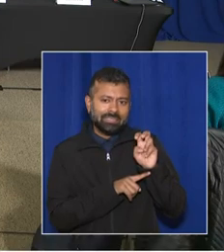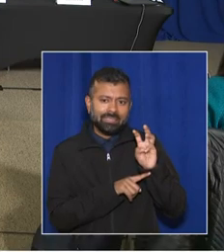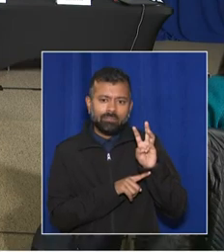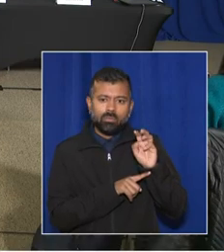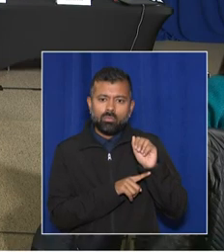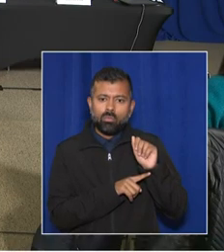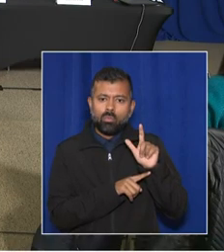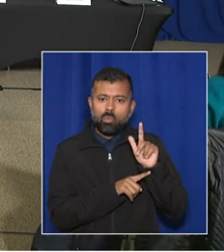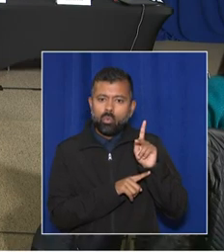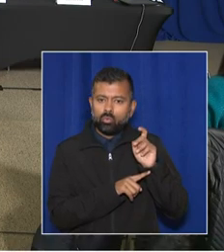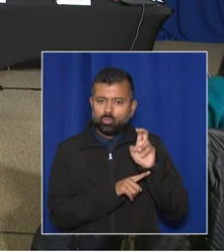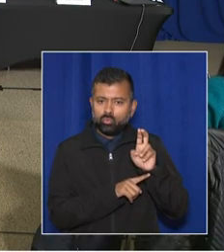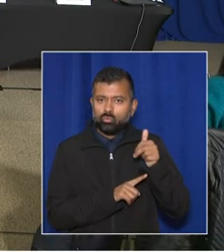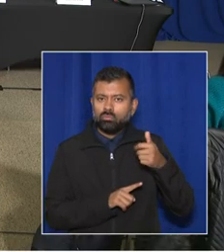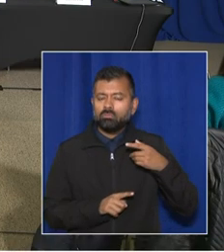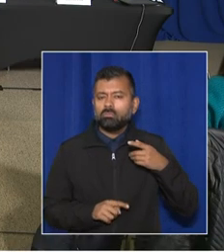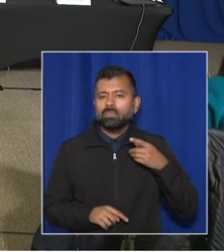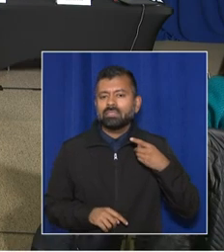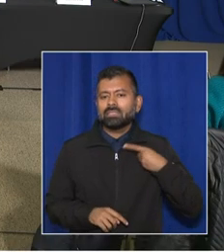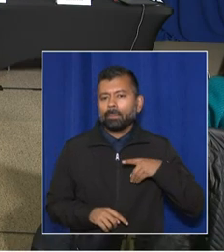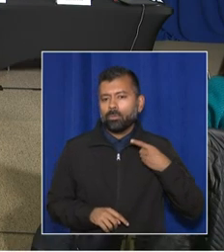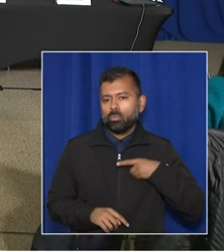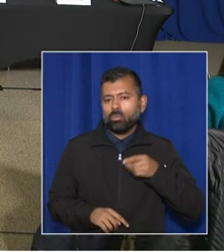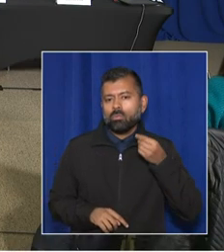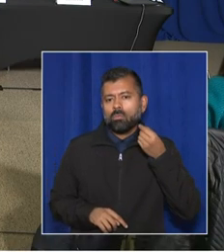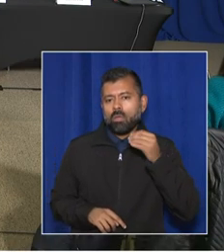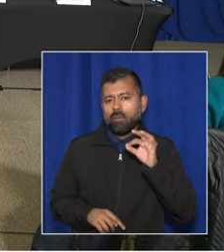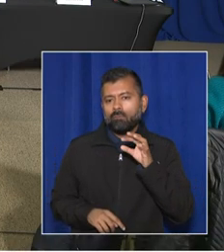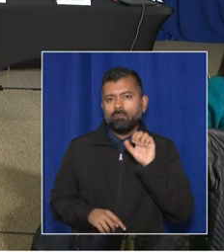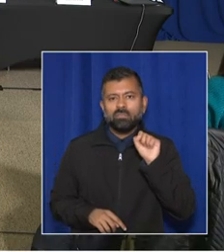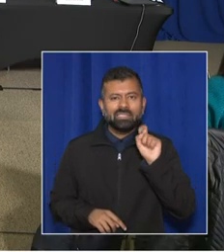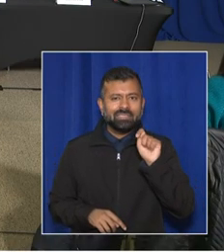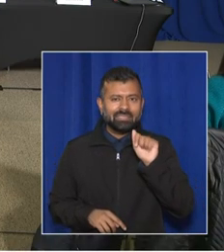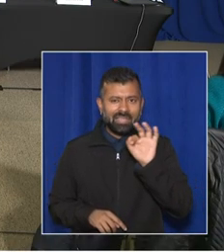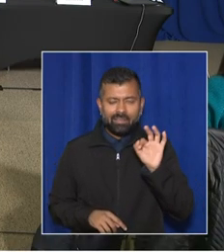the Mayor. If you've got a question, please dial